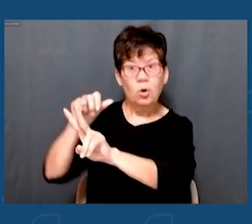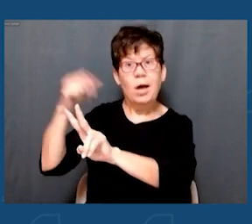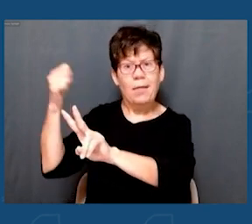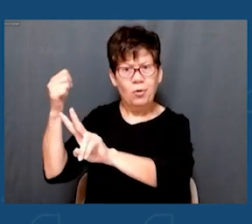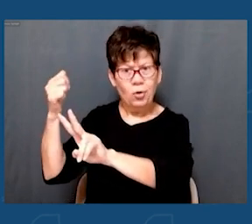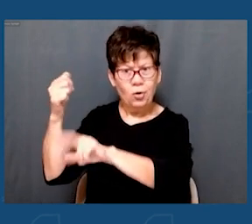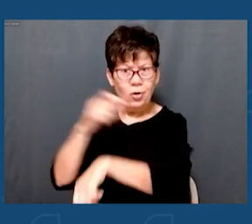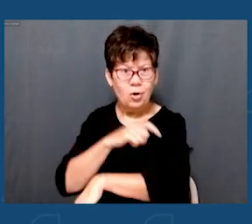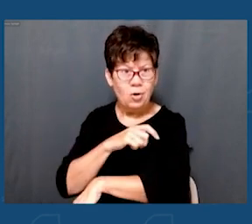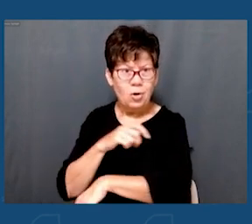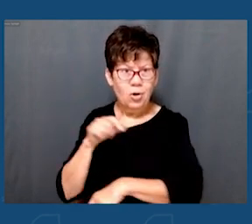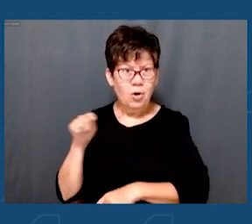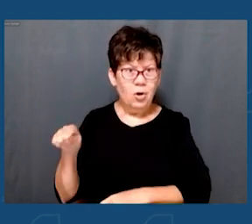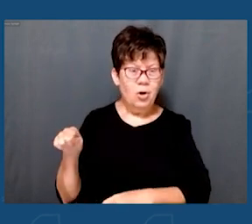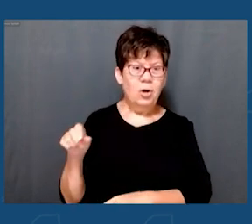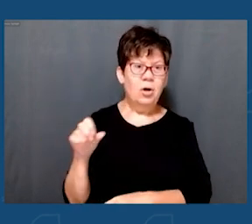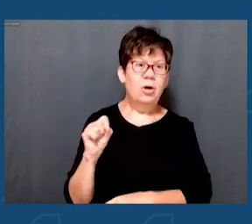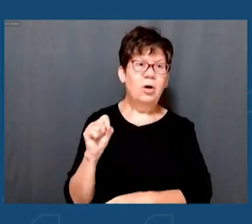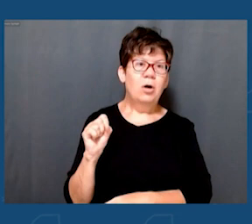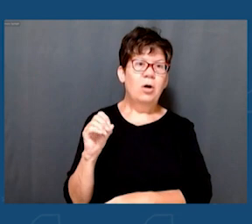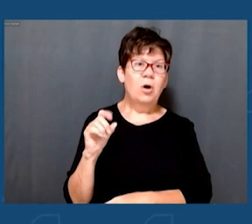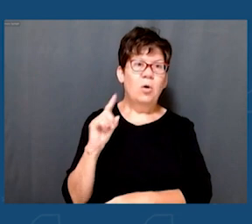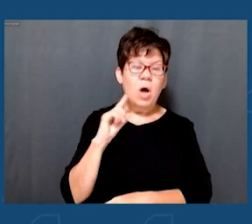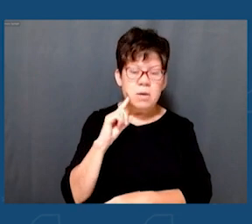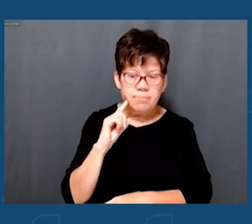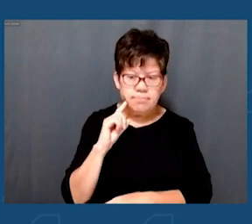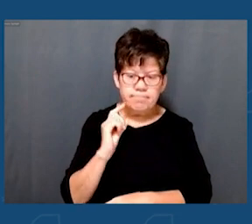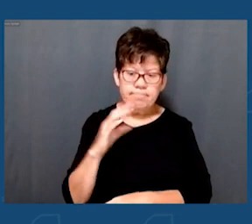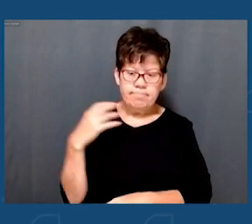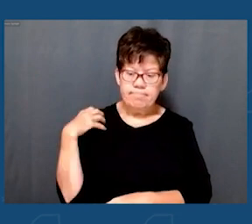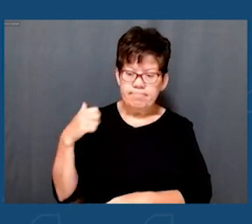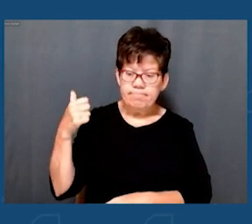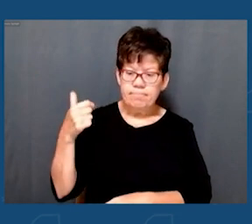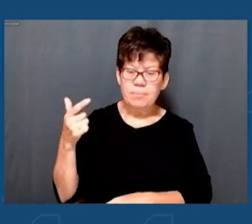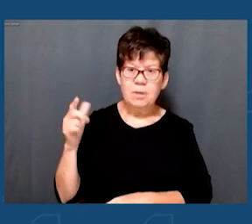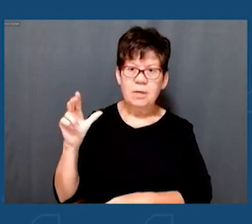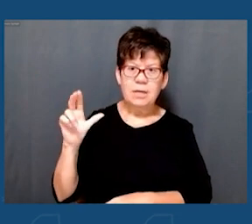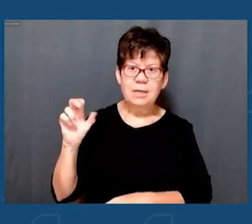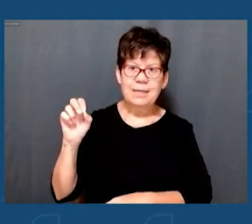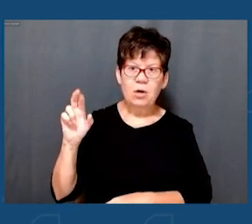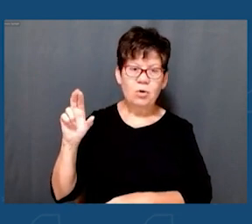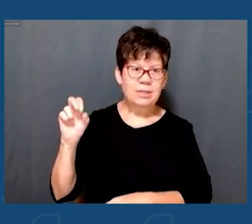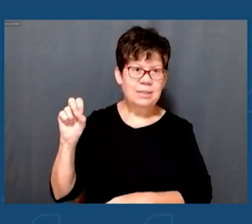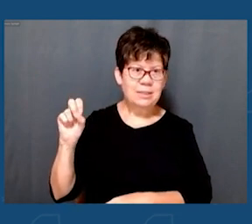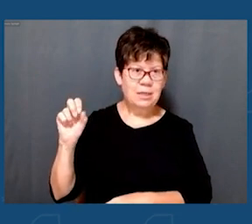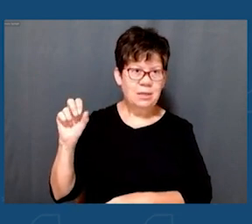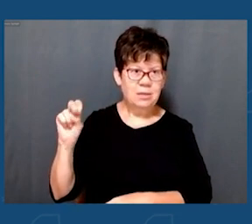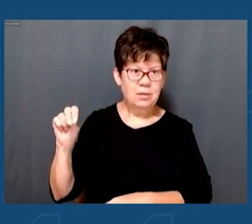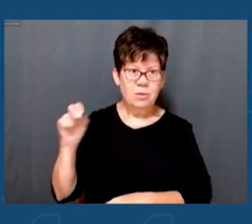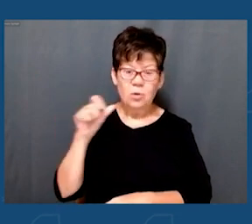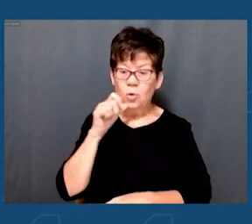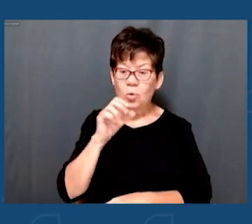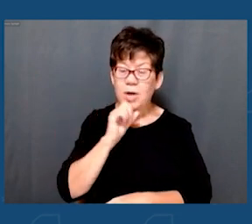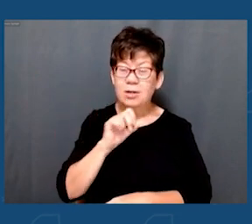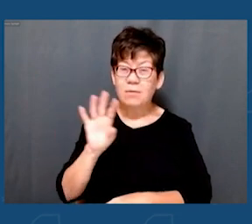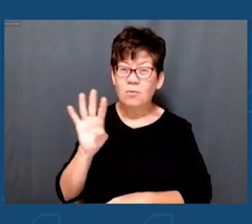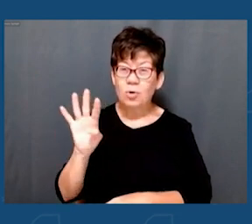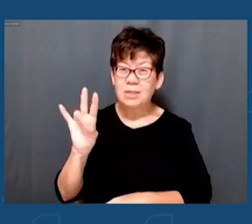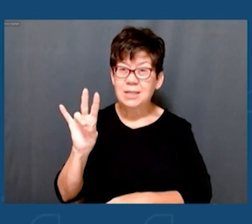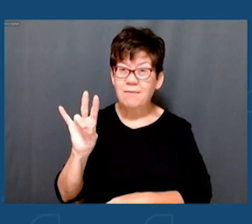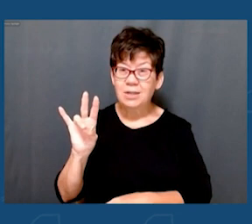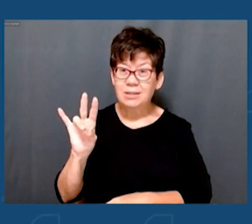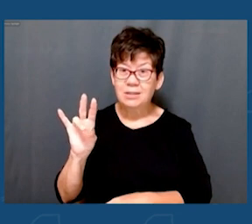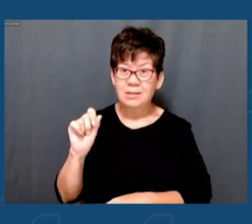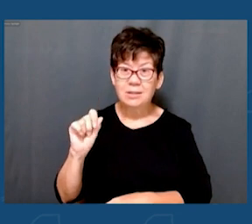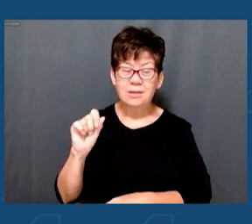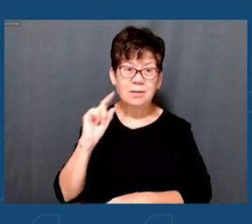while we were up in Plattsburgh at the funeral of Captain Garrison, who lost his life at age 47 to illnesses he